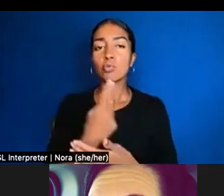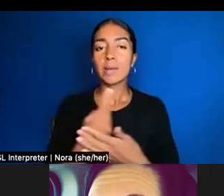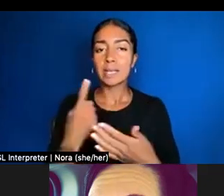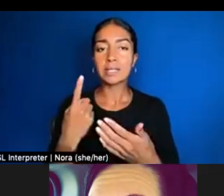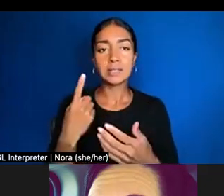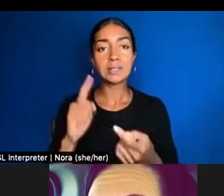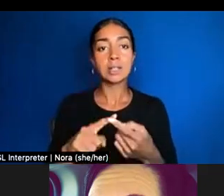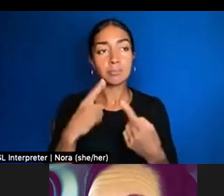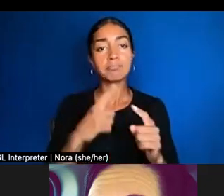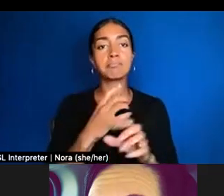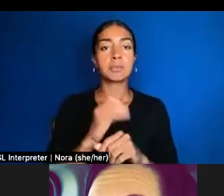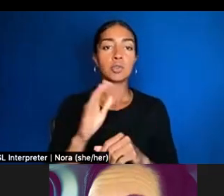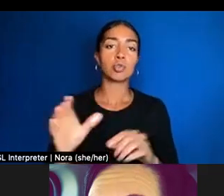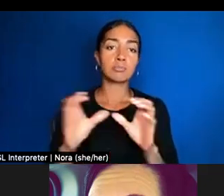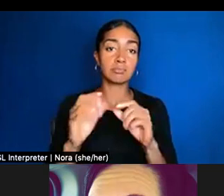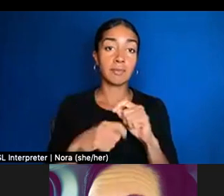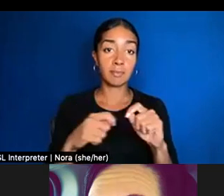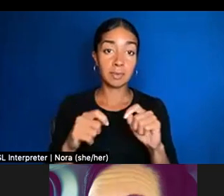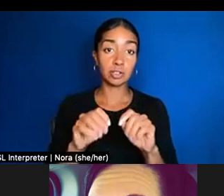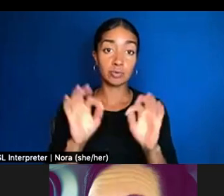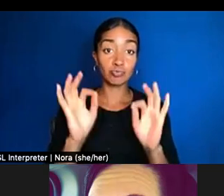completion. Okay.